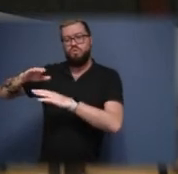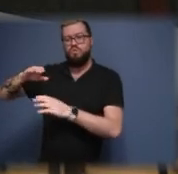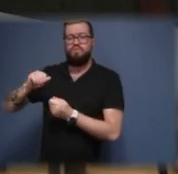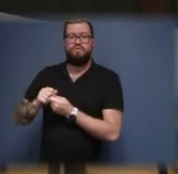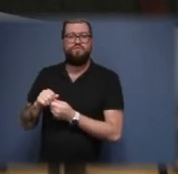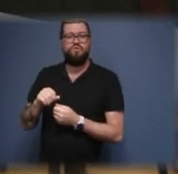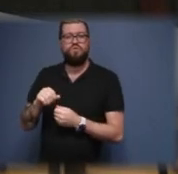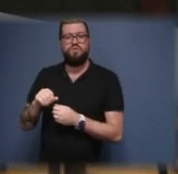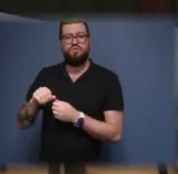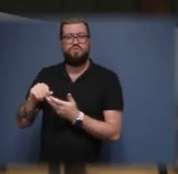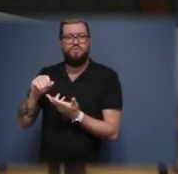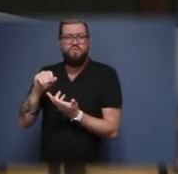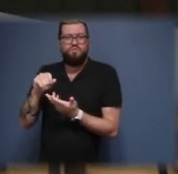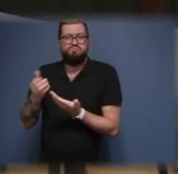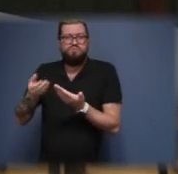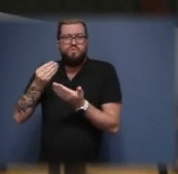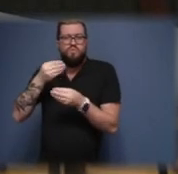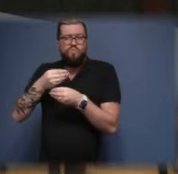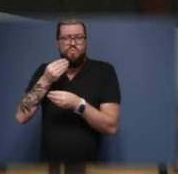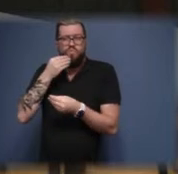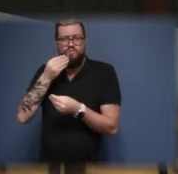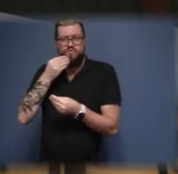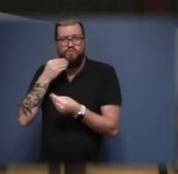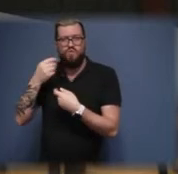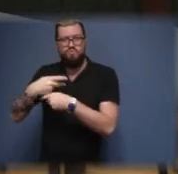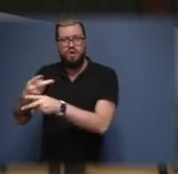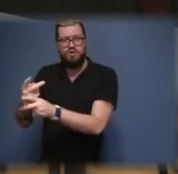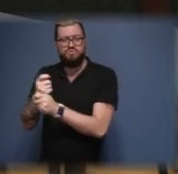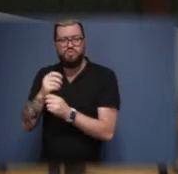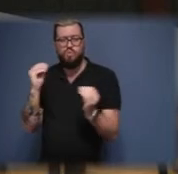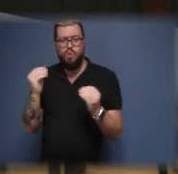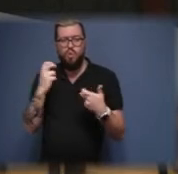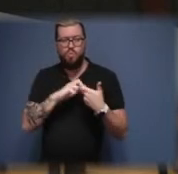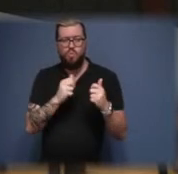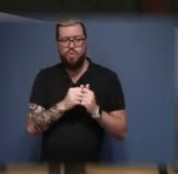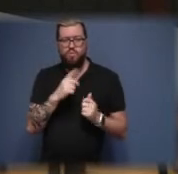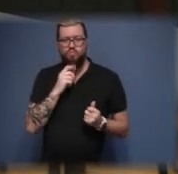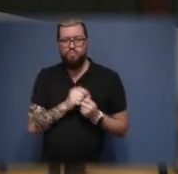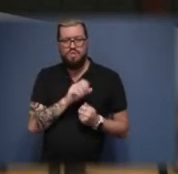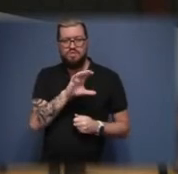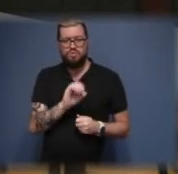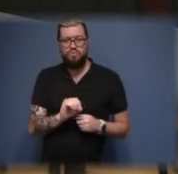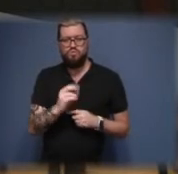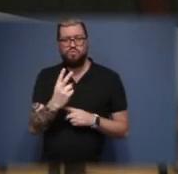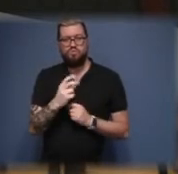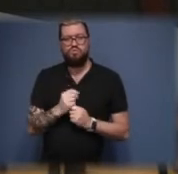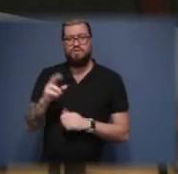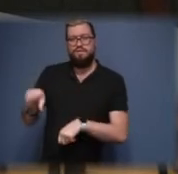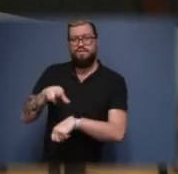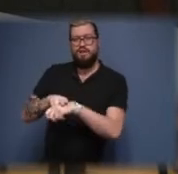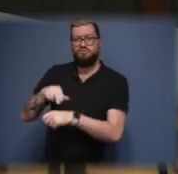there is no harm in having all this carbon dioxide. The natural gas is the cleanest thing.